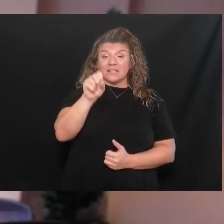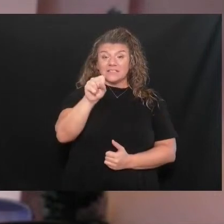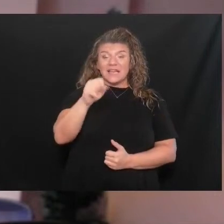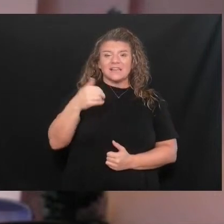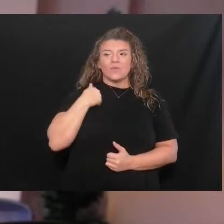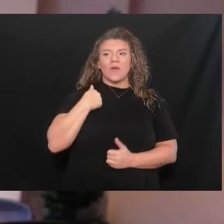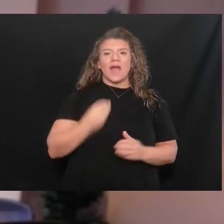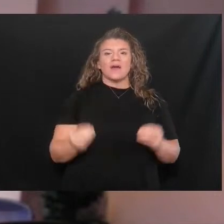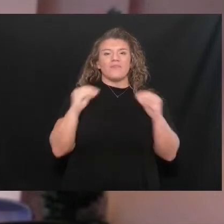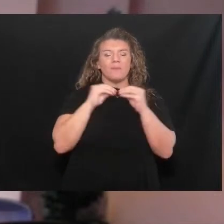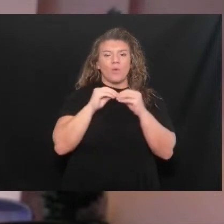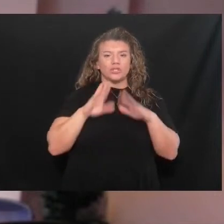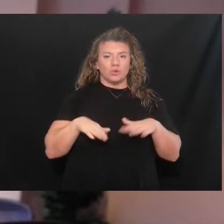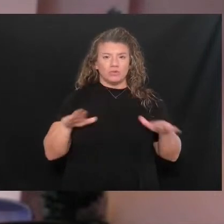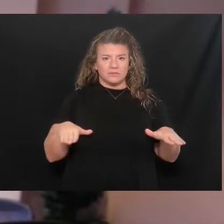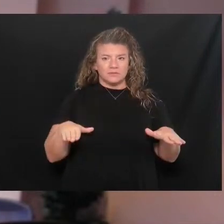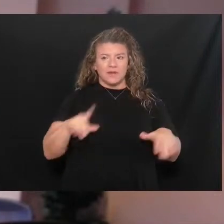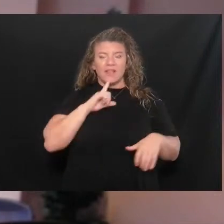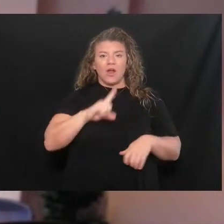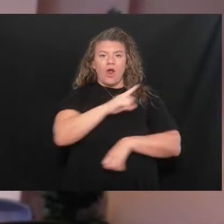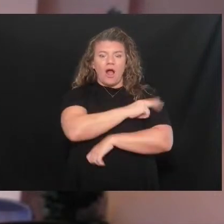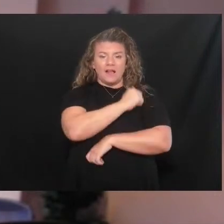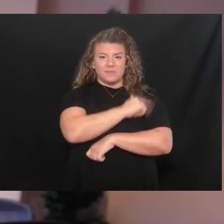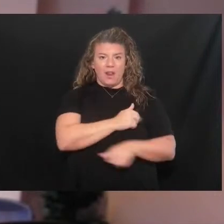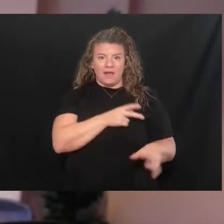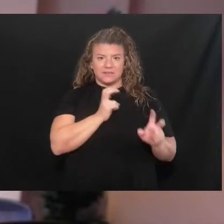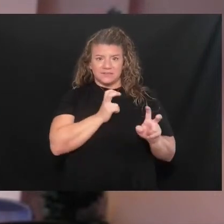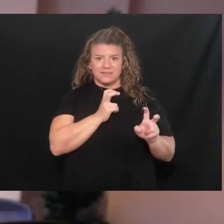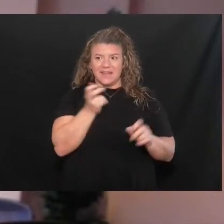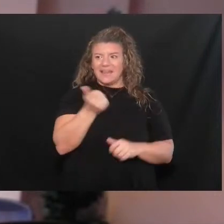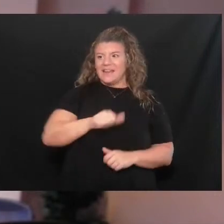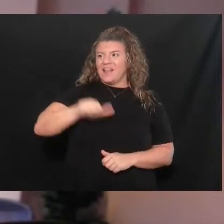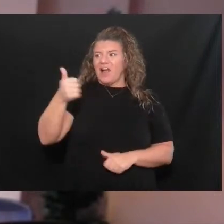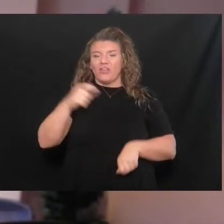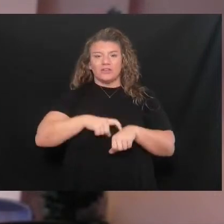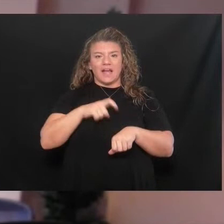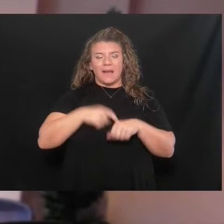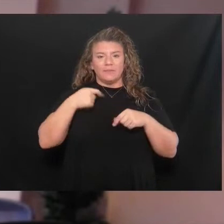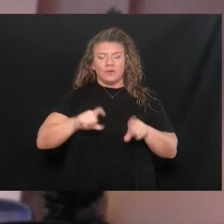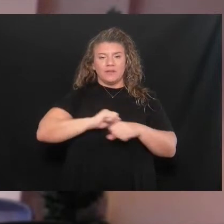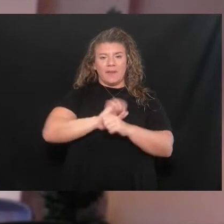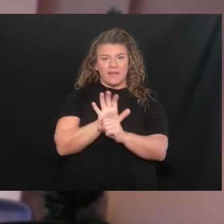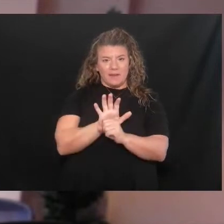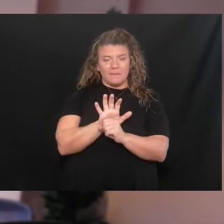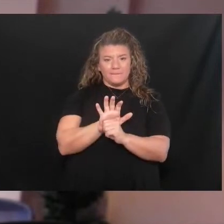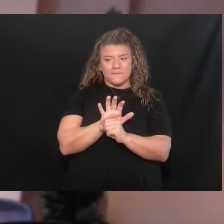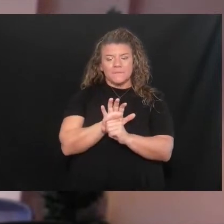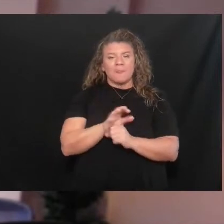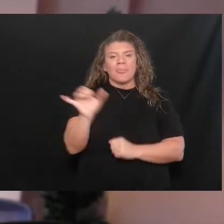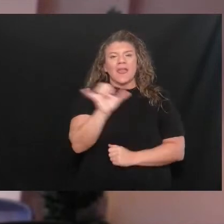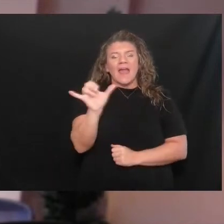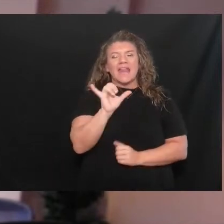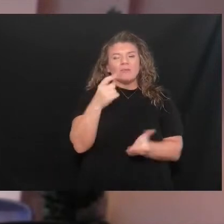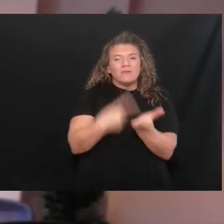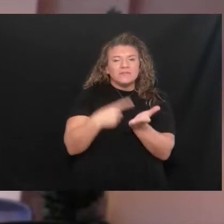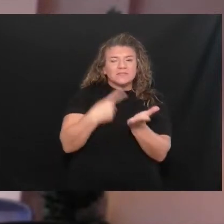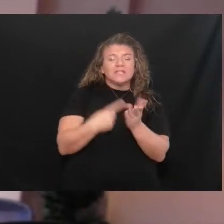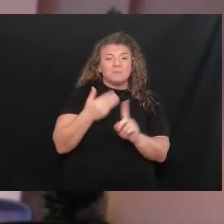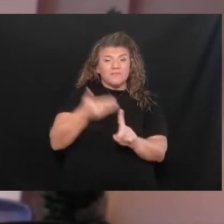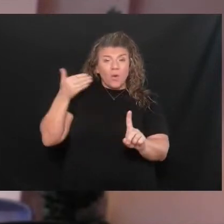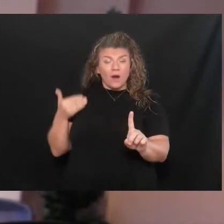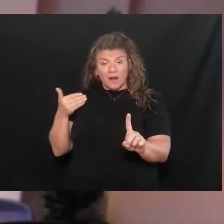have more children that are hospitalized than any other time during the pandemic. And as we have talked about